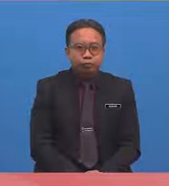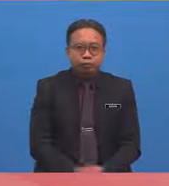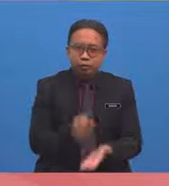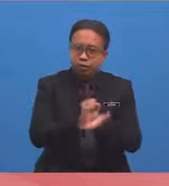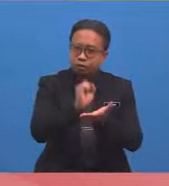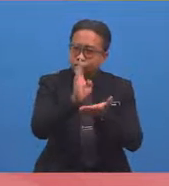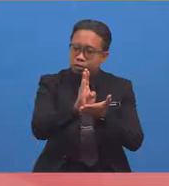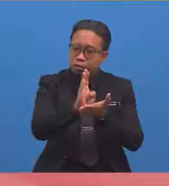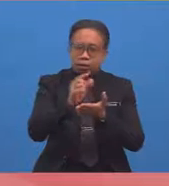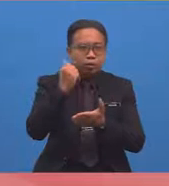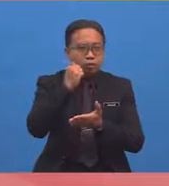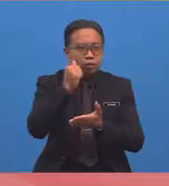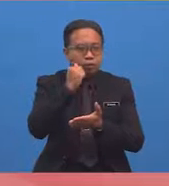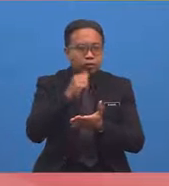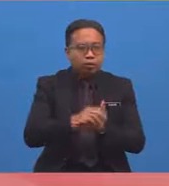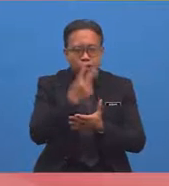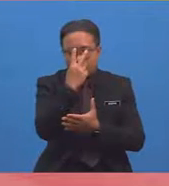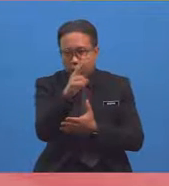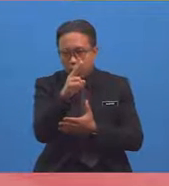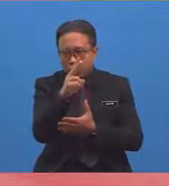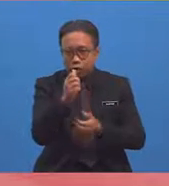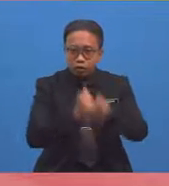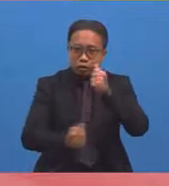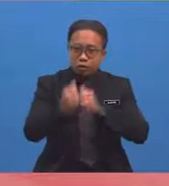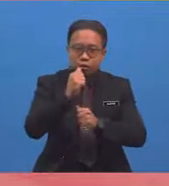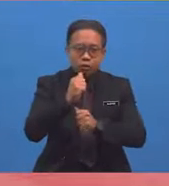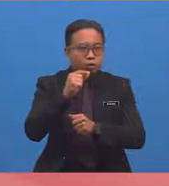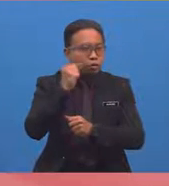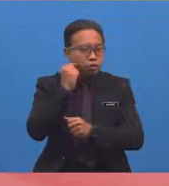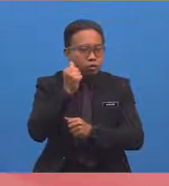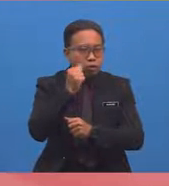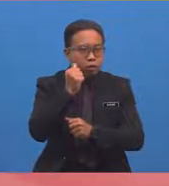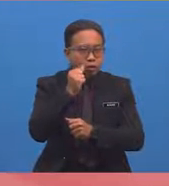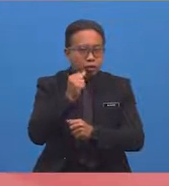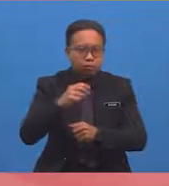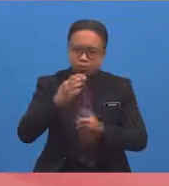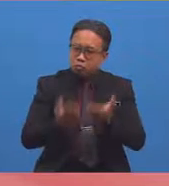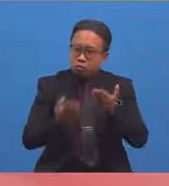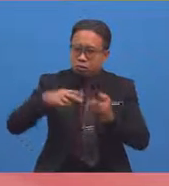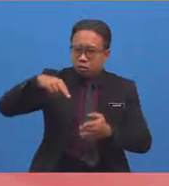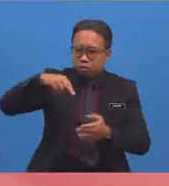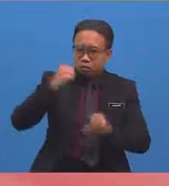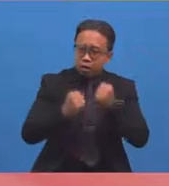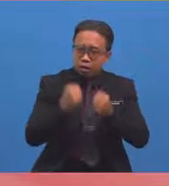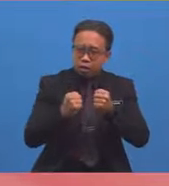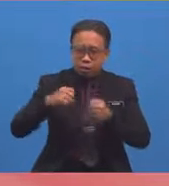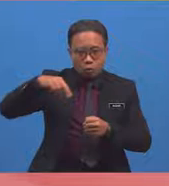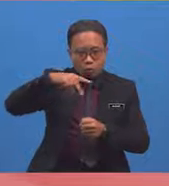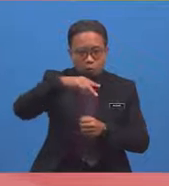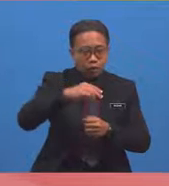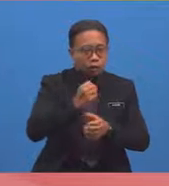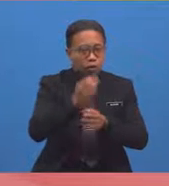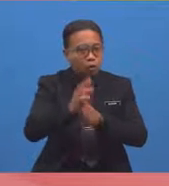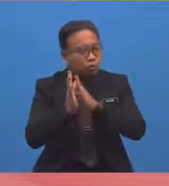subject is a girl. And when you look at the action of the girl, that girl may be running, or even walking, or